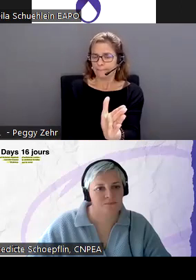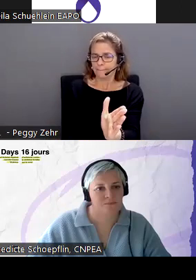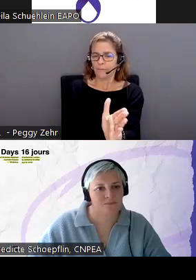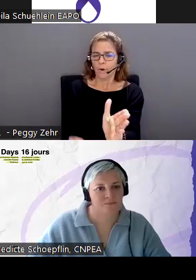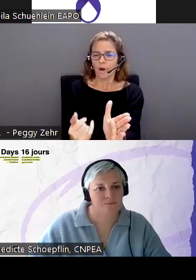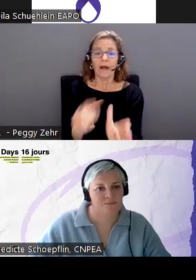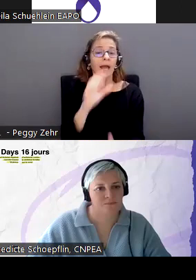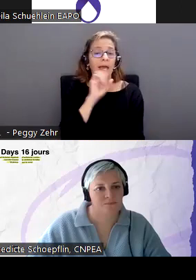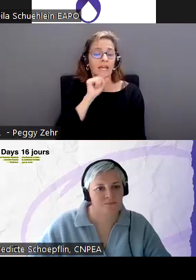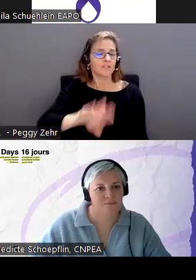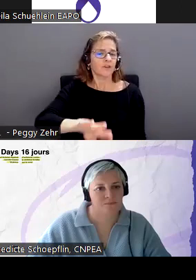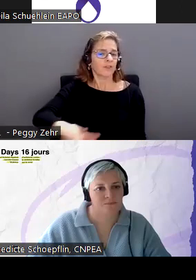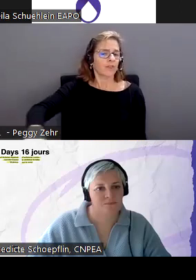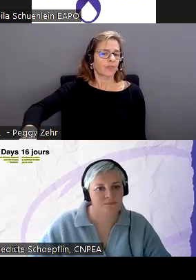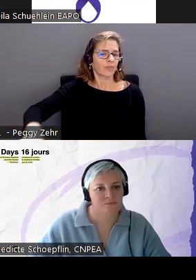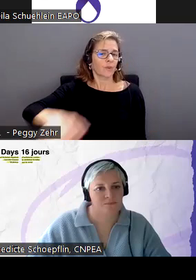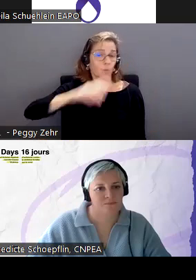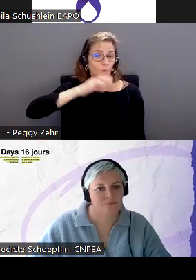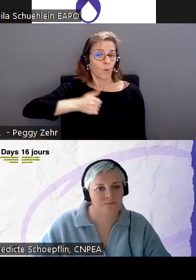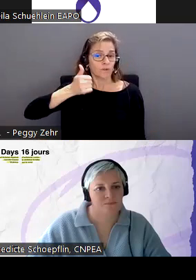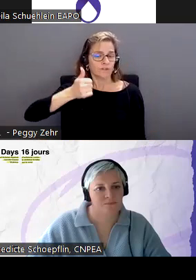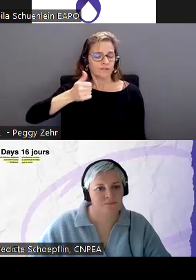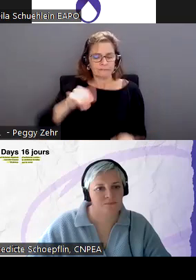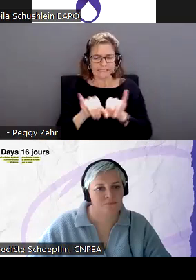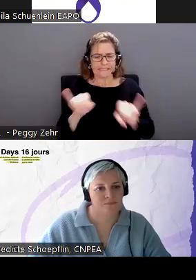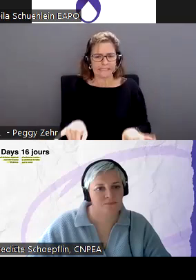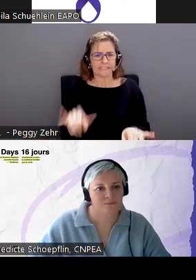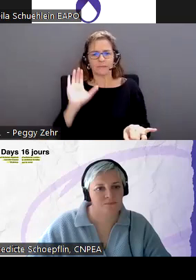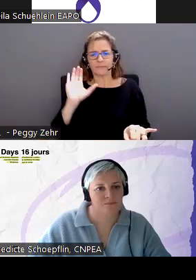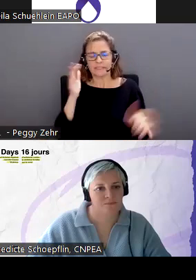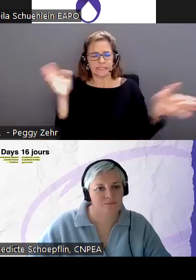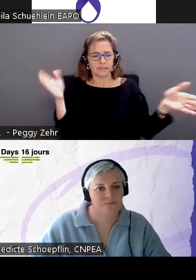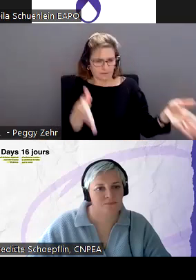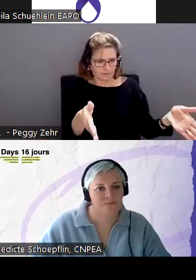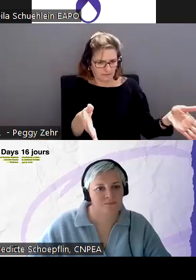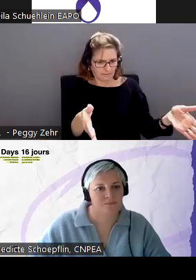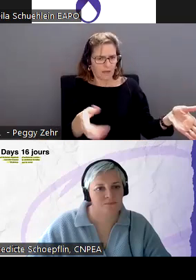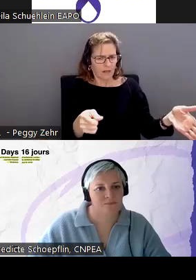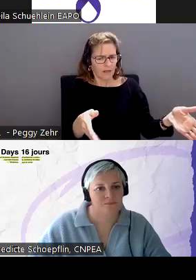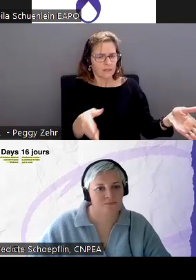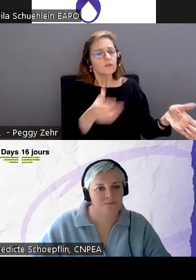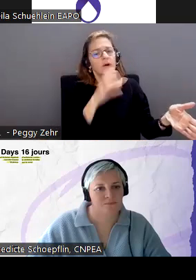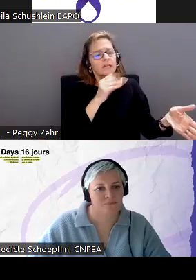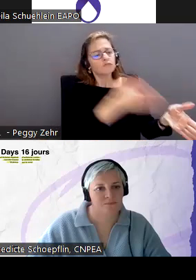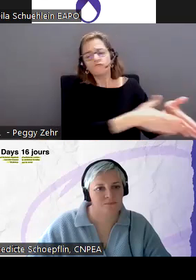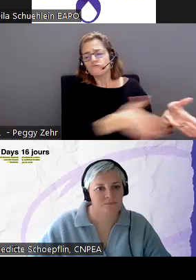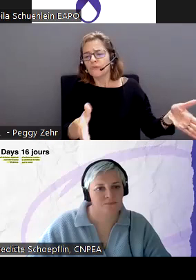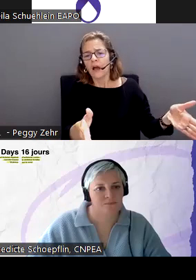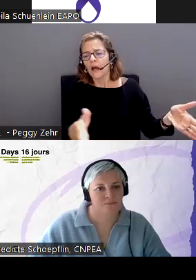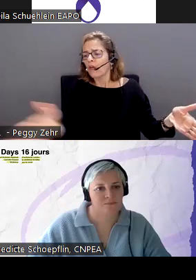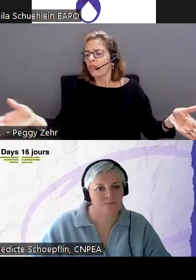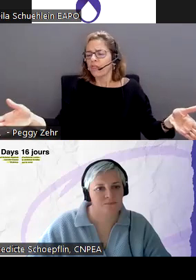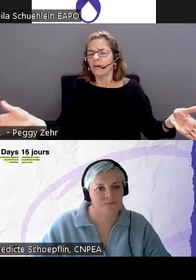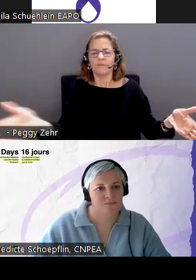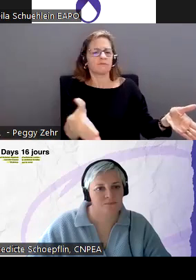discrimination that was happening in the way that the system was responding to older women experiencing violence.